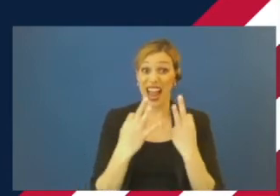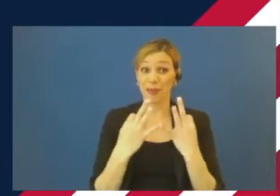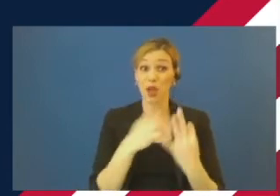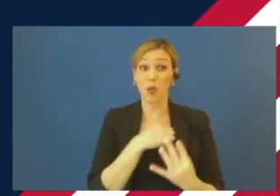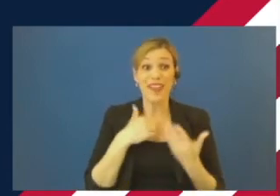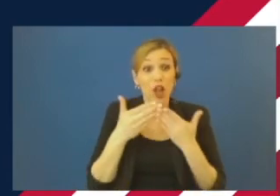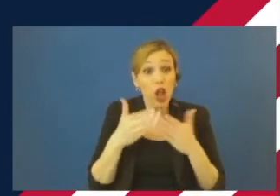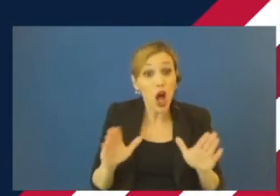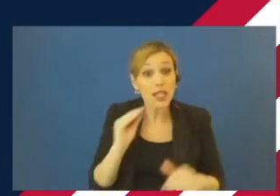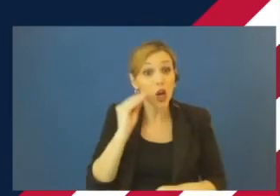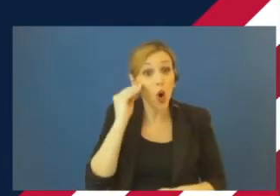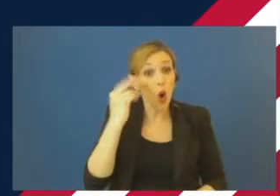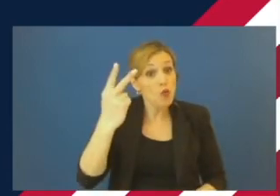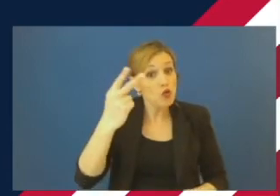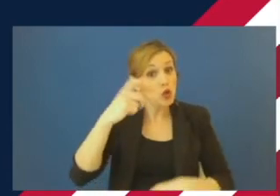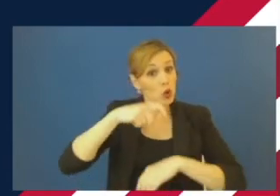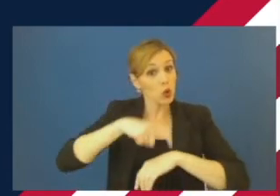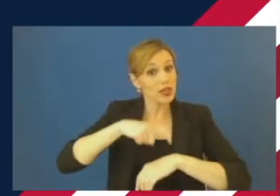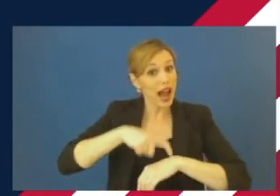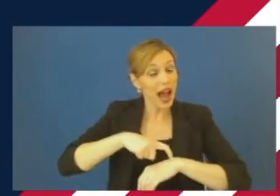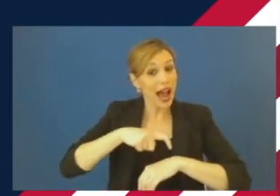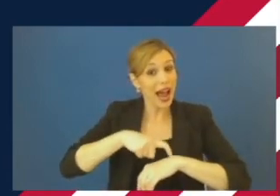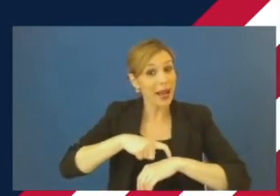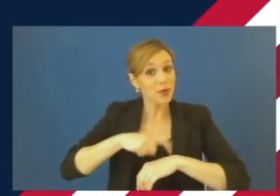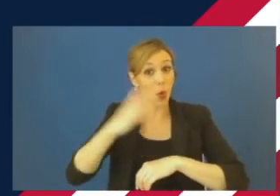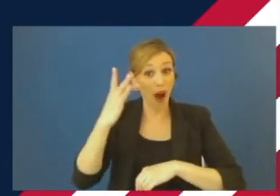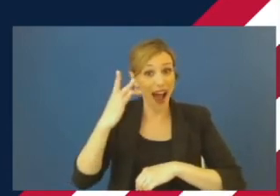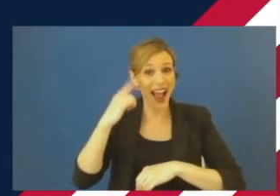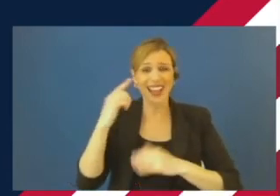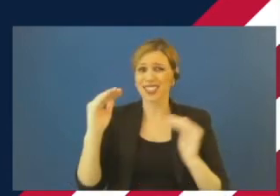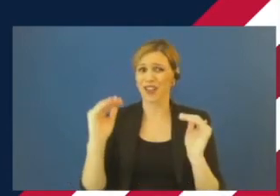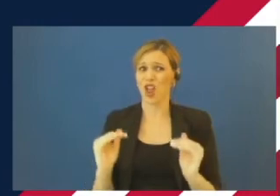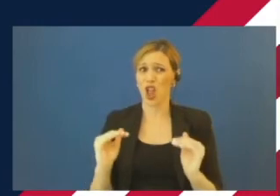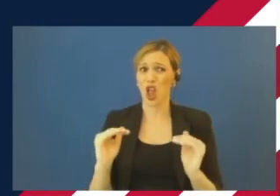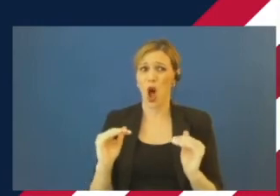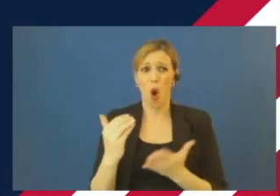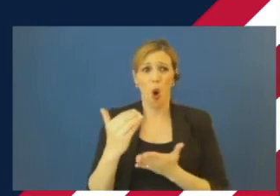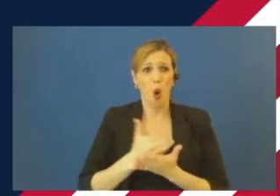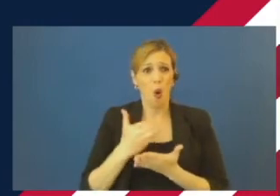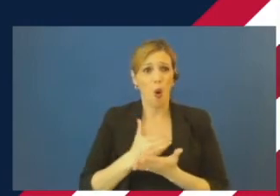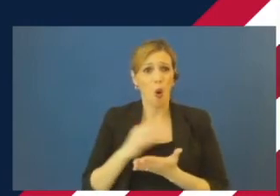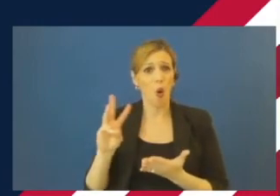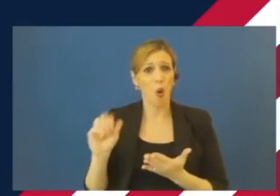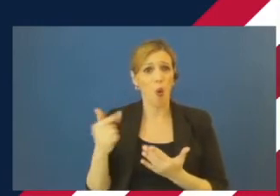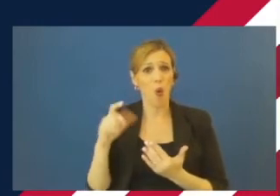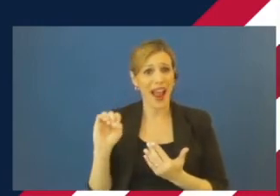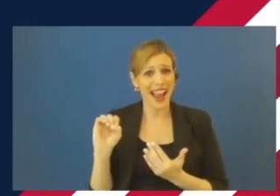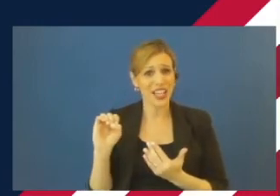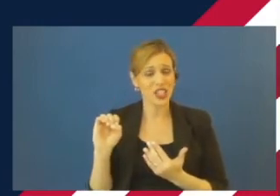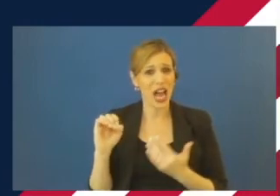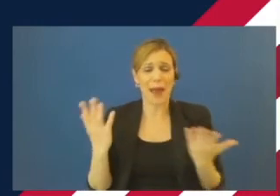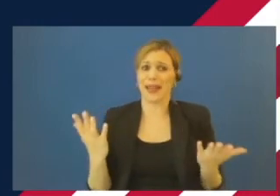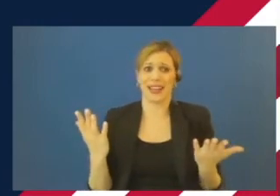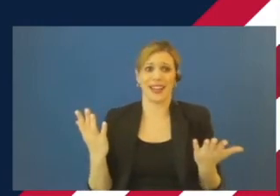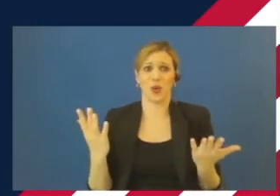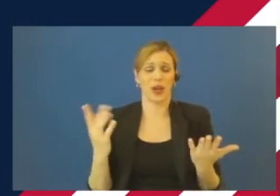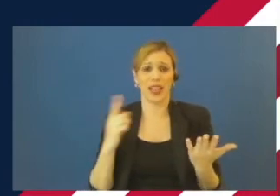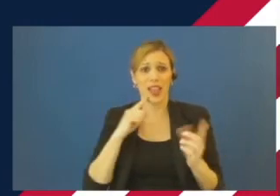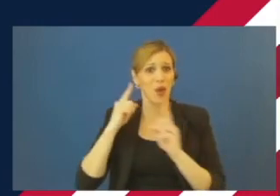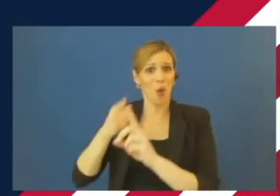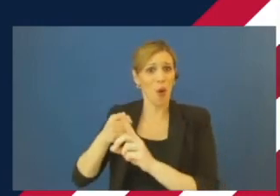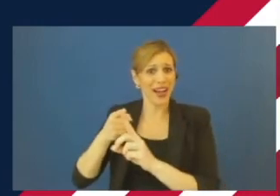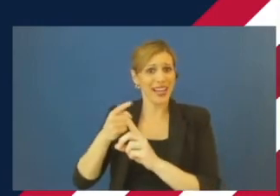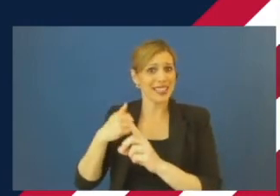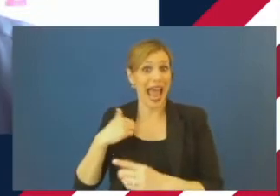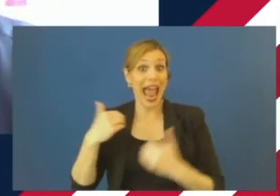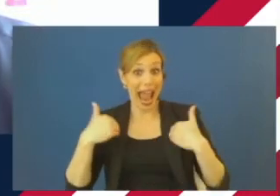It's just a start. It's the floor. It's not the ceiling. But it's the difference between being homeless and having a place to lay your head. It's the difference